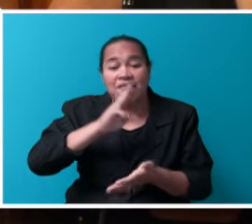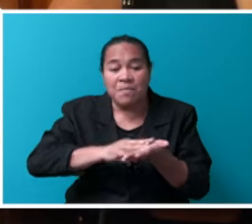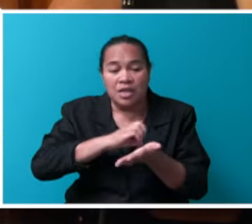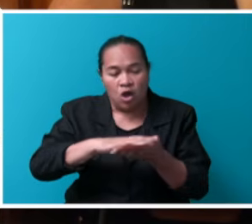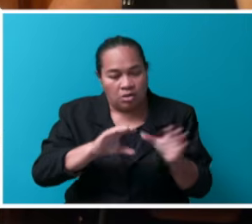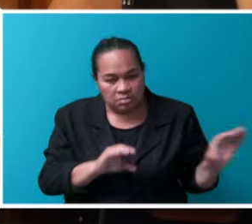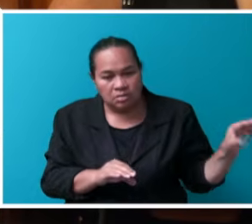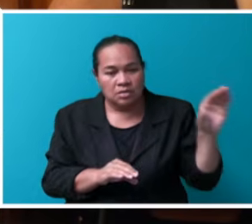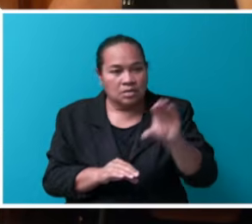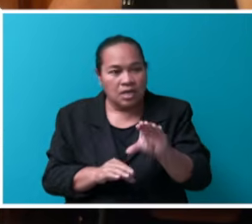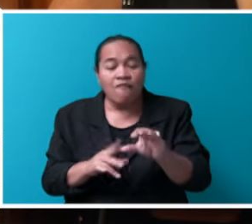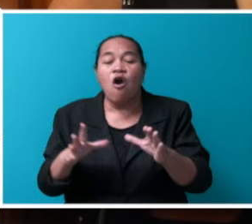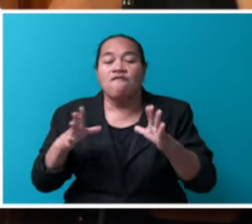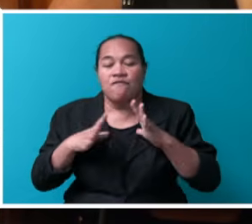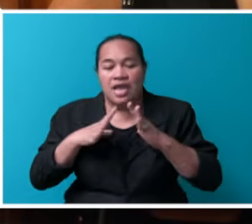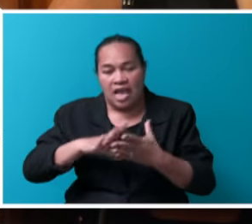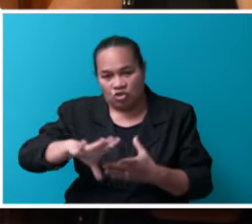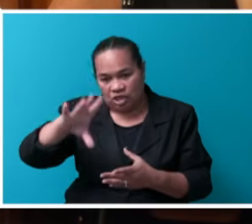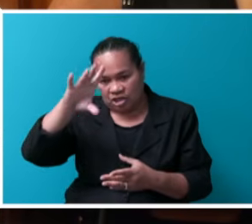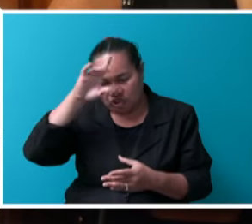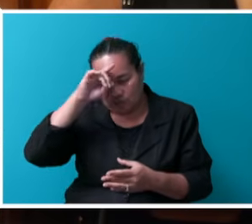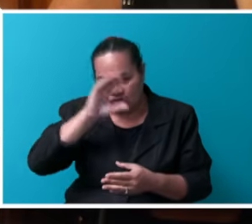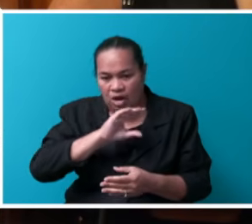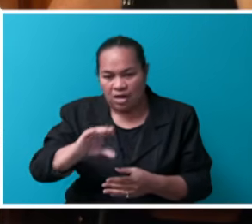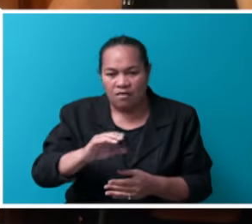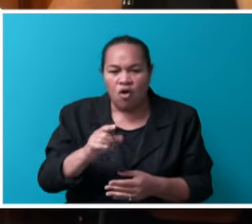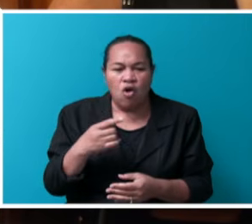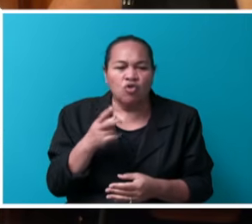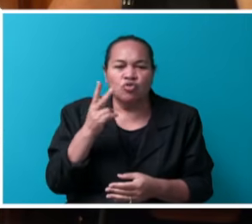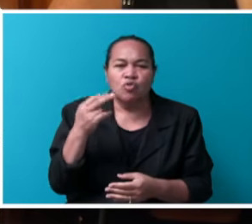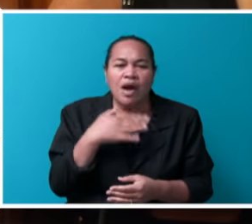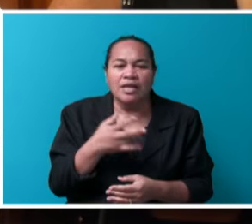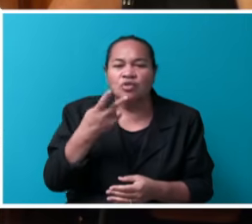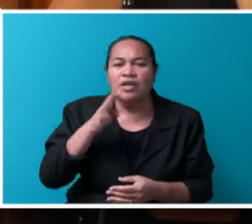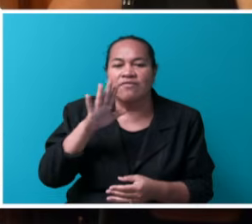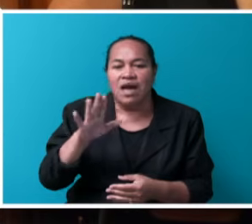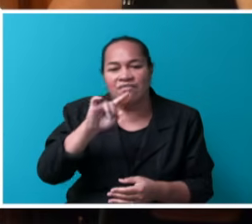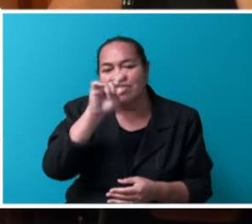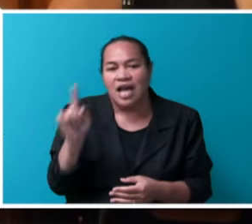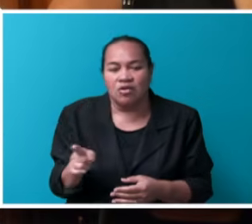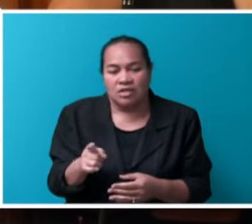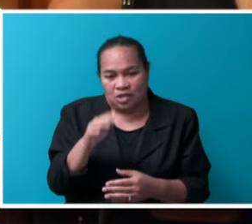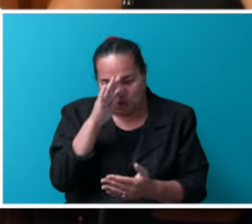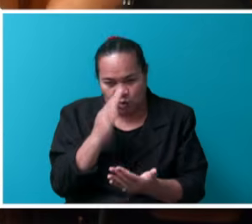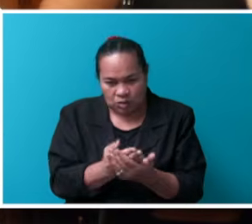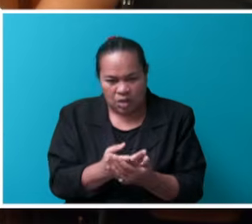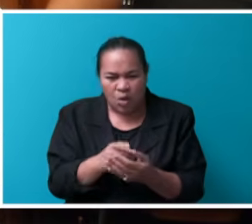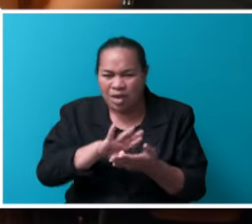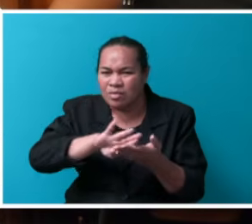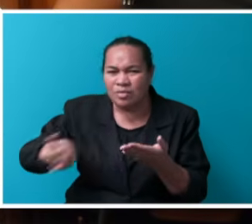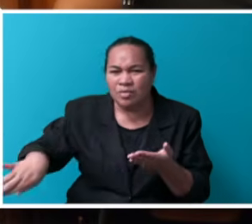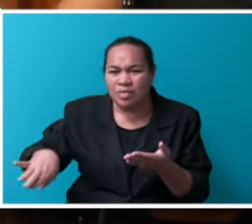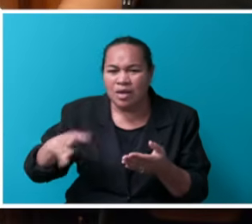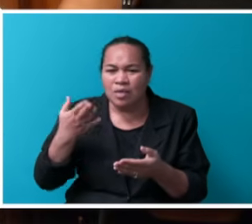allocated for the free education grant for more than 225,000 students. We will also remove the current restriction